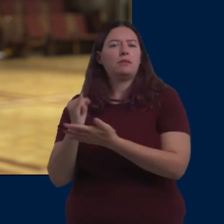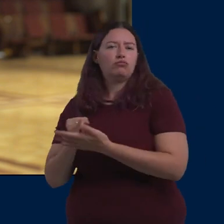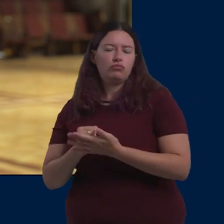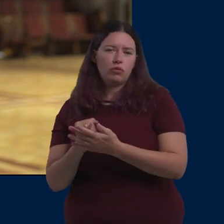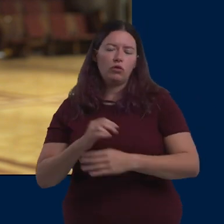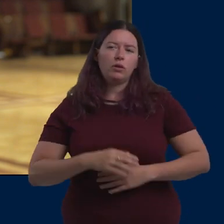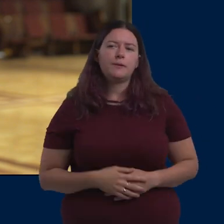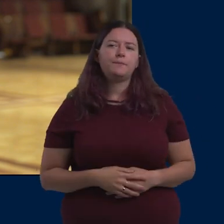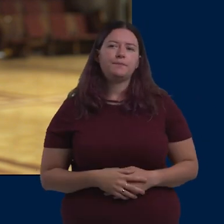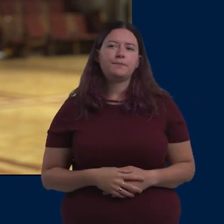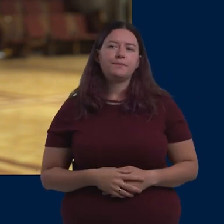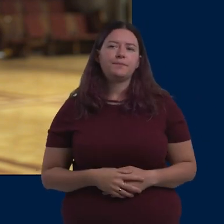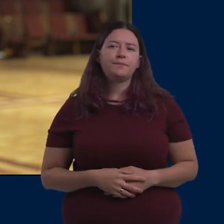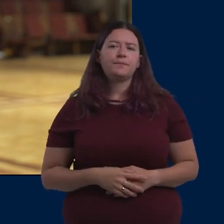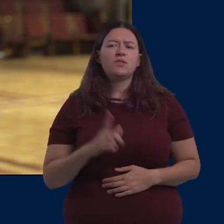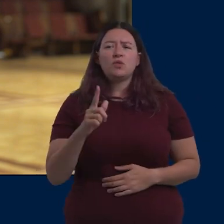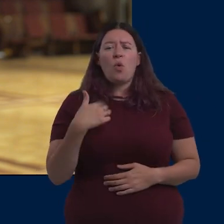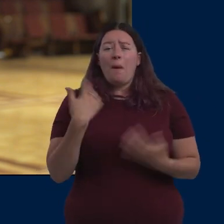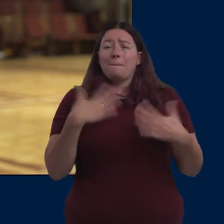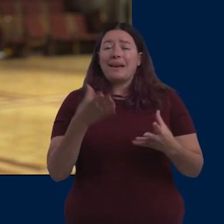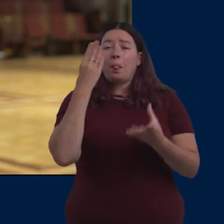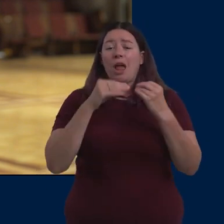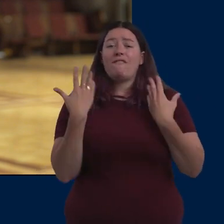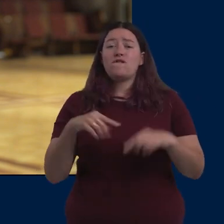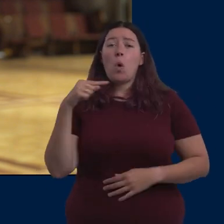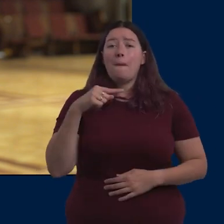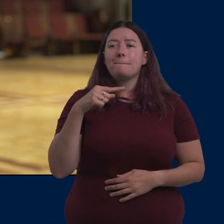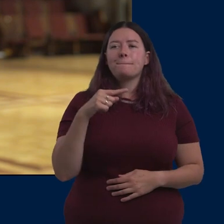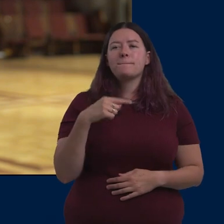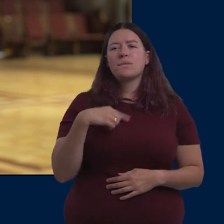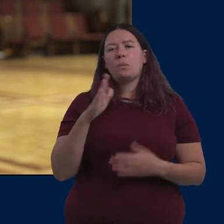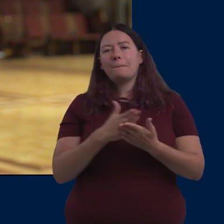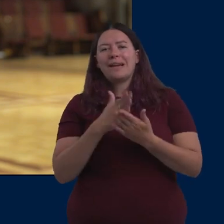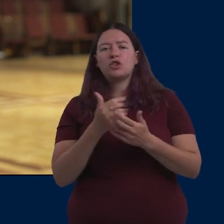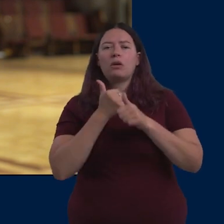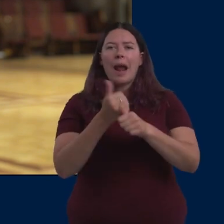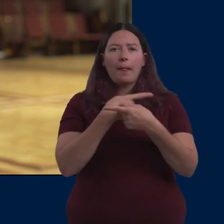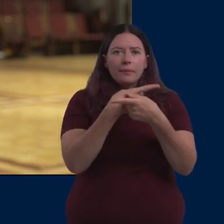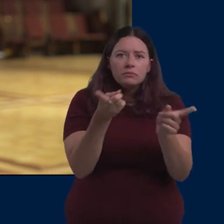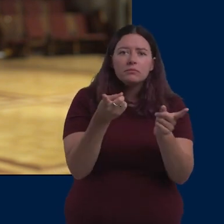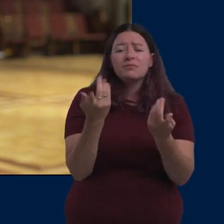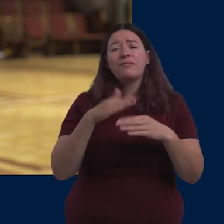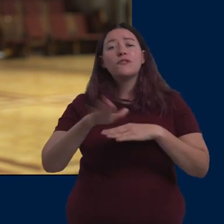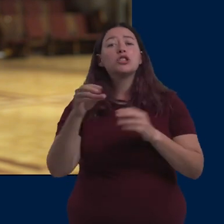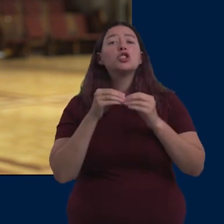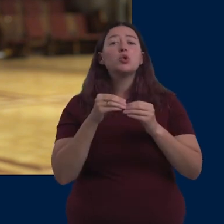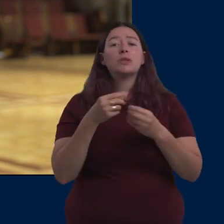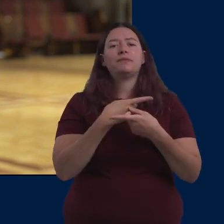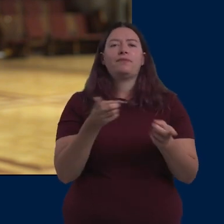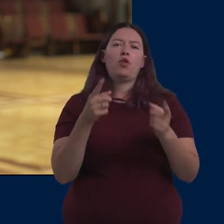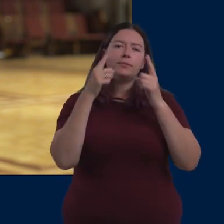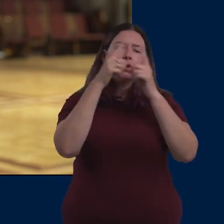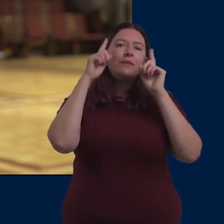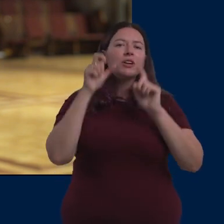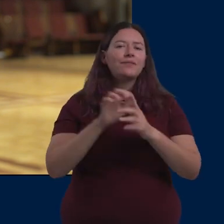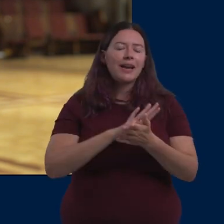wrong. What is beyond doubt is that we learned lessons that will be helpful to you and to all future students of the